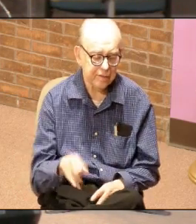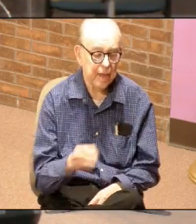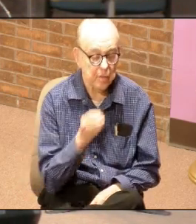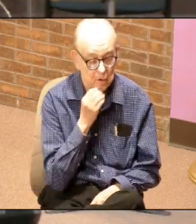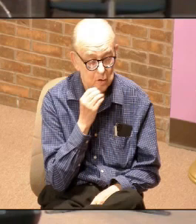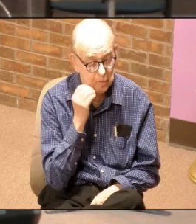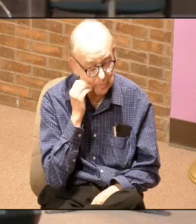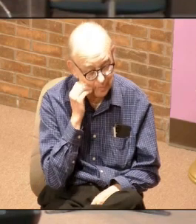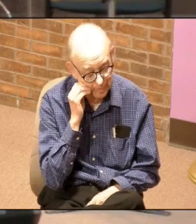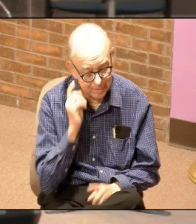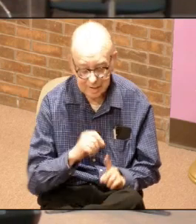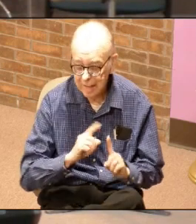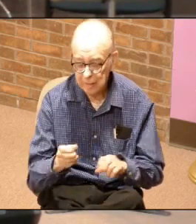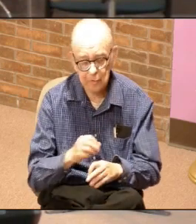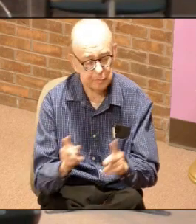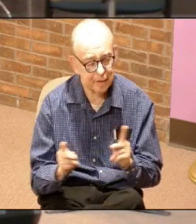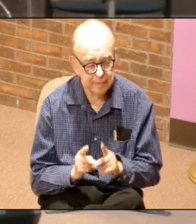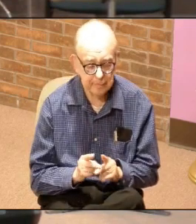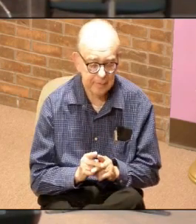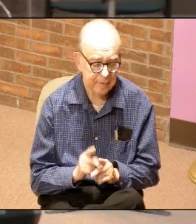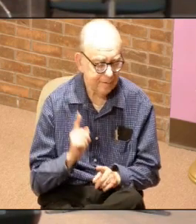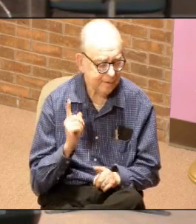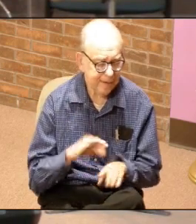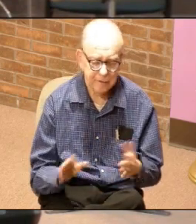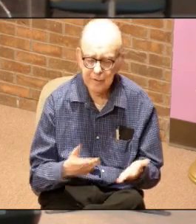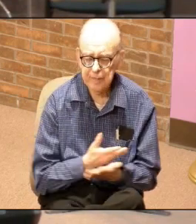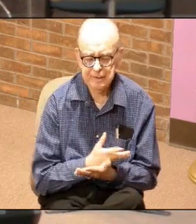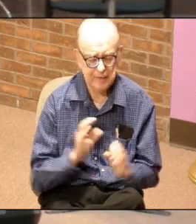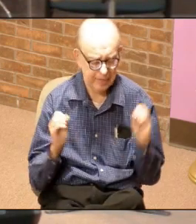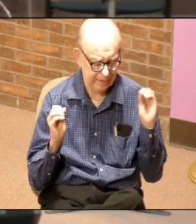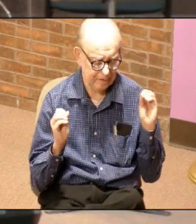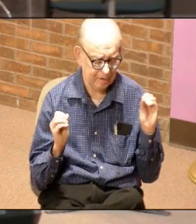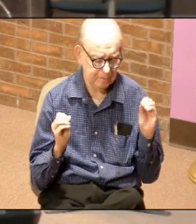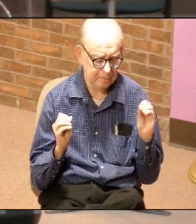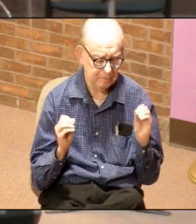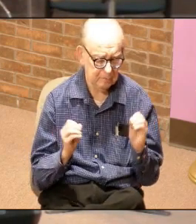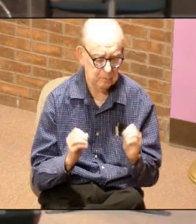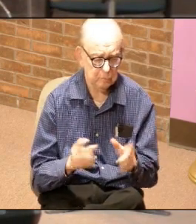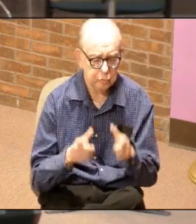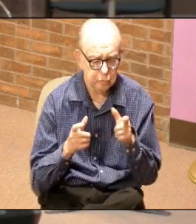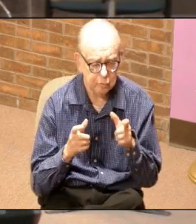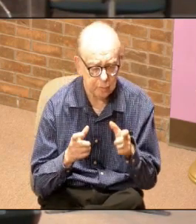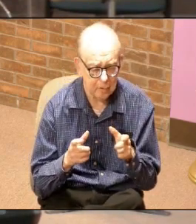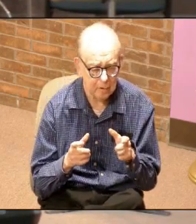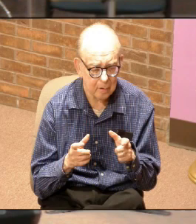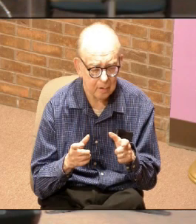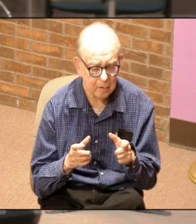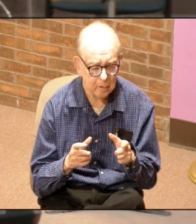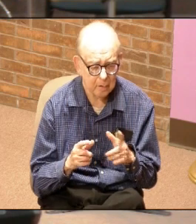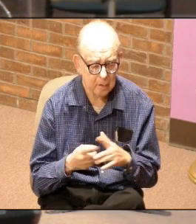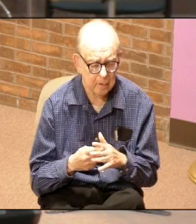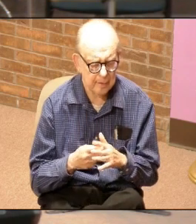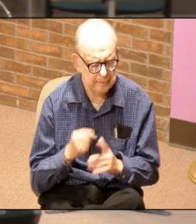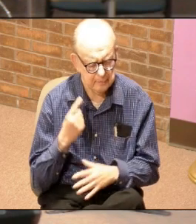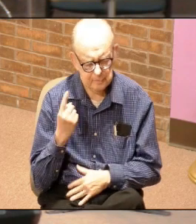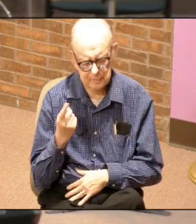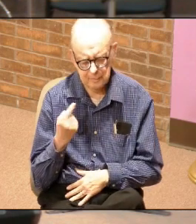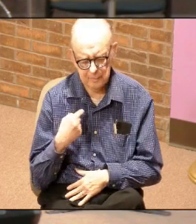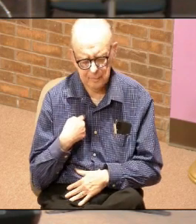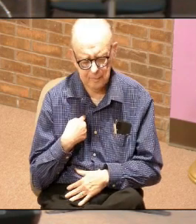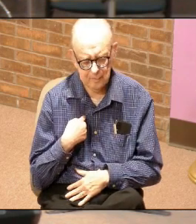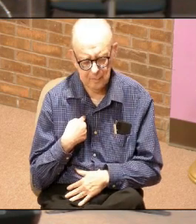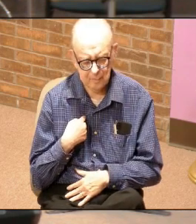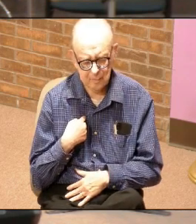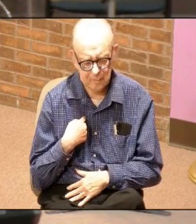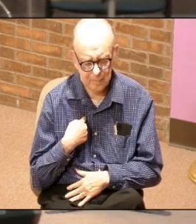houses. You can't go anywhere. You can't do anything. And then all of a sudden, there starts a thing by the name